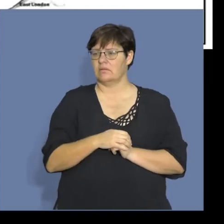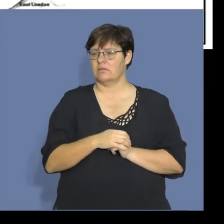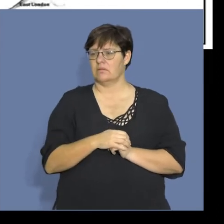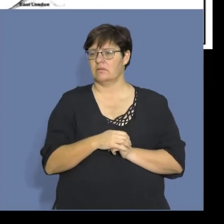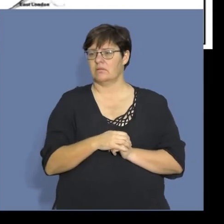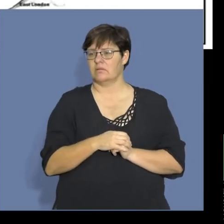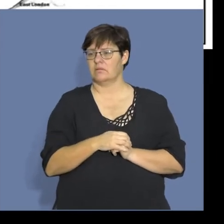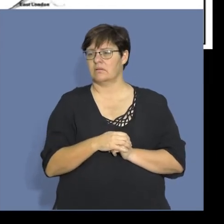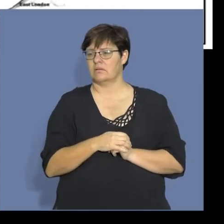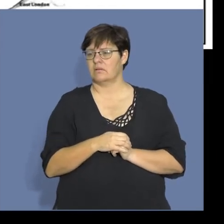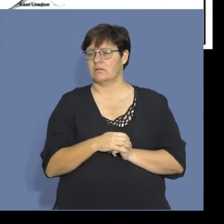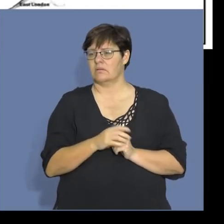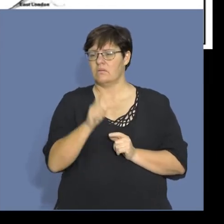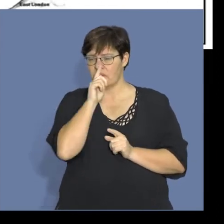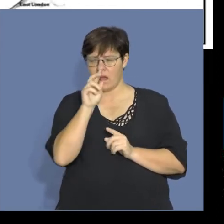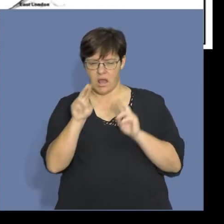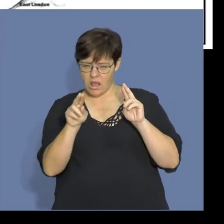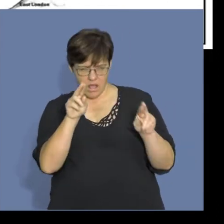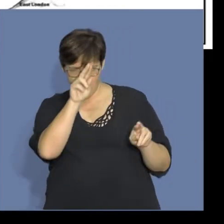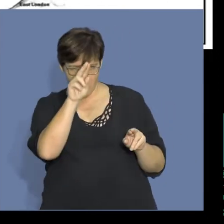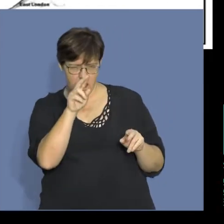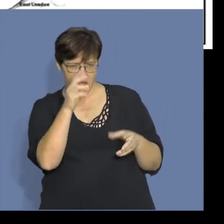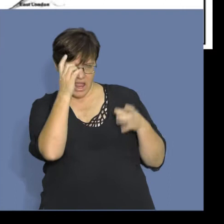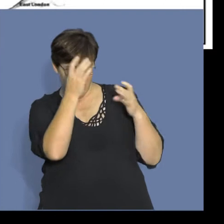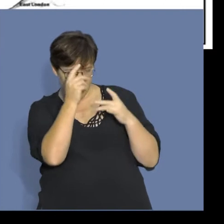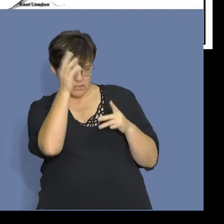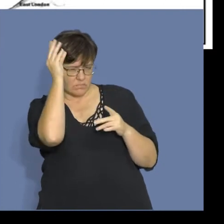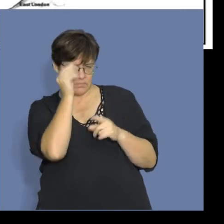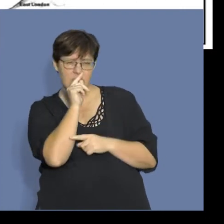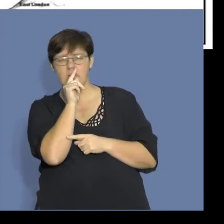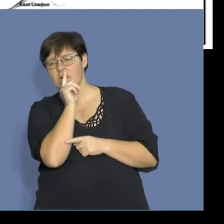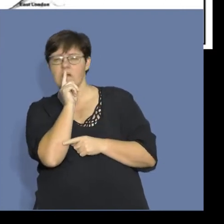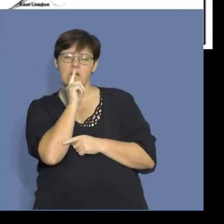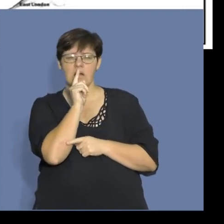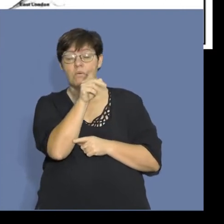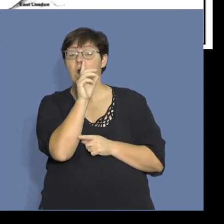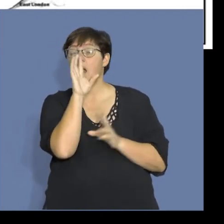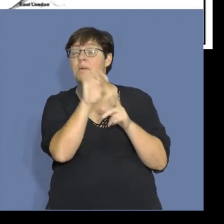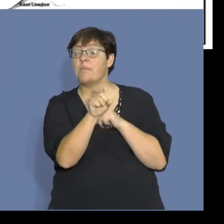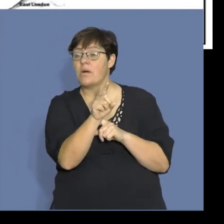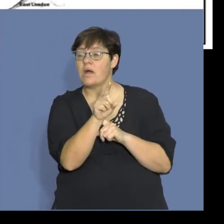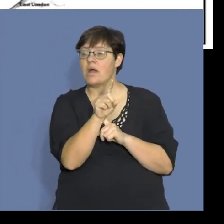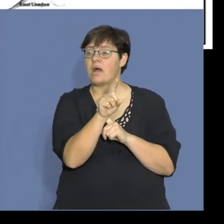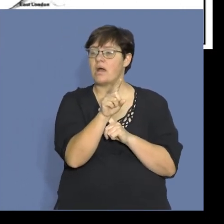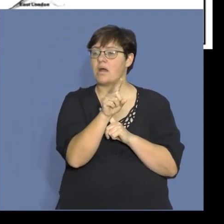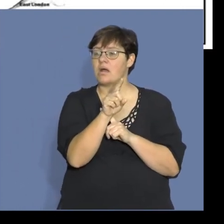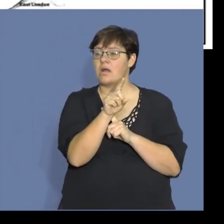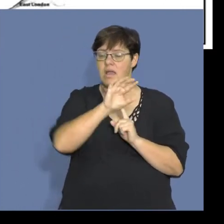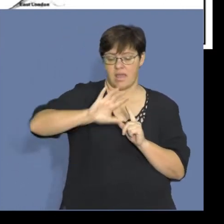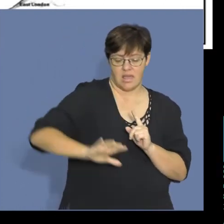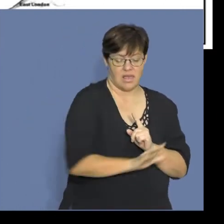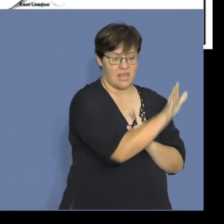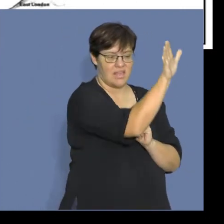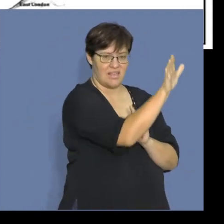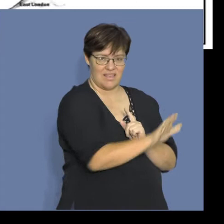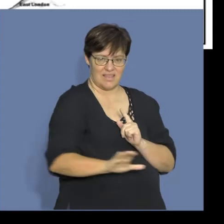here. I'll give you a little while to process that information. What's important is that you recognize the location of this area. So